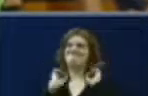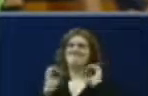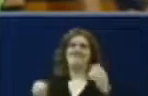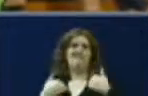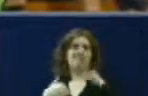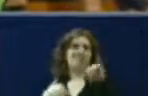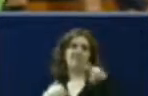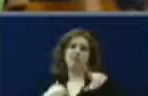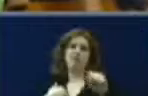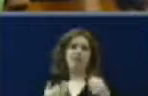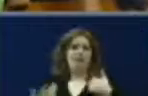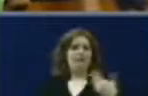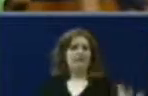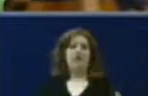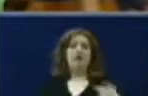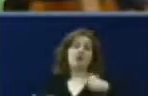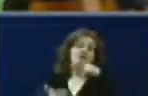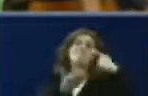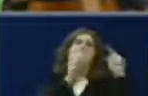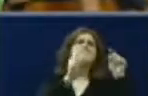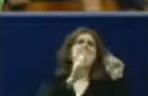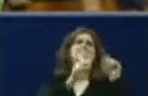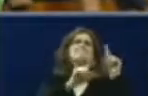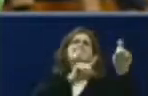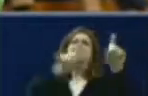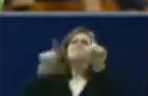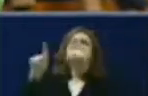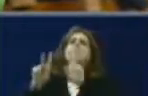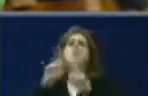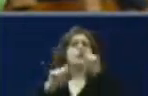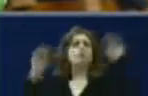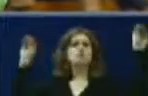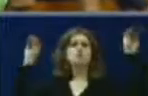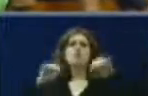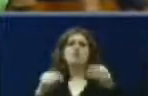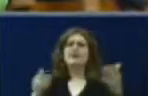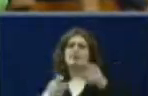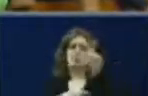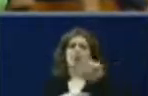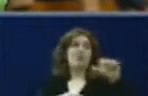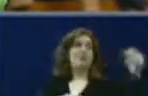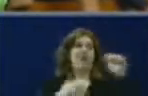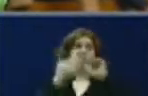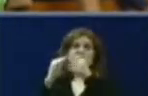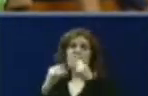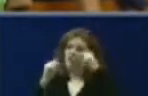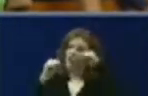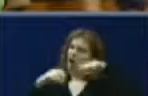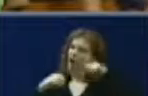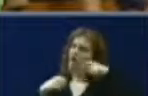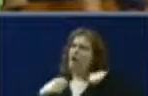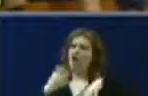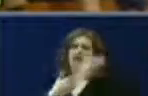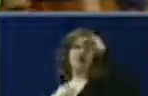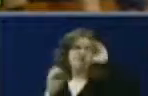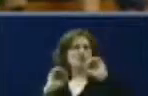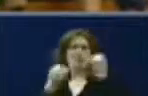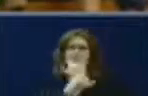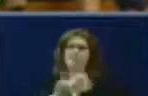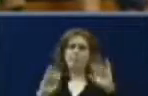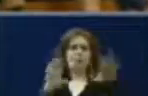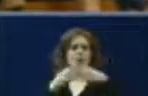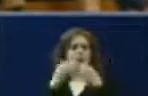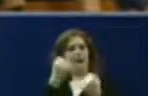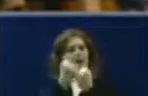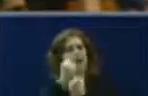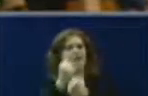JCPS. When we have spoken with people moving into Louisville from other communities, they were surprised to learn that there is no independent group to advocate and